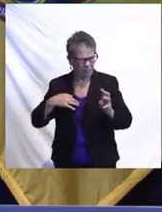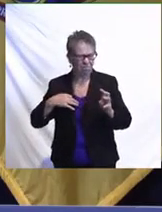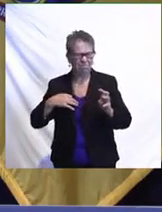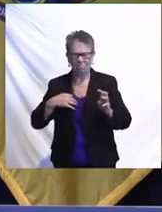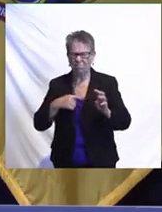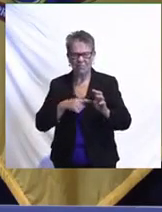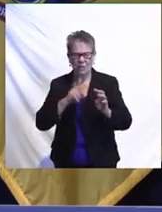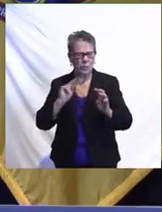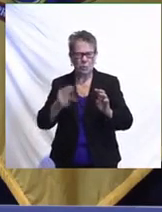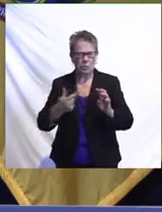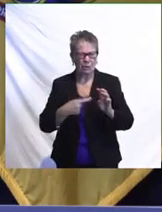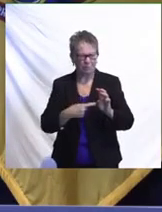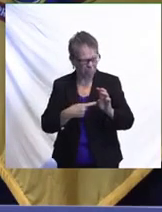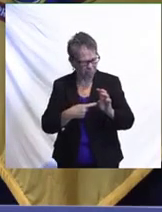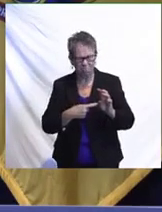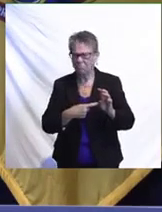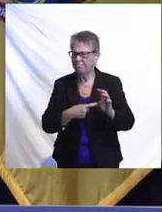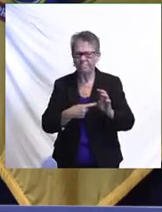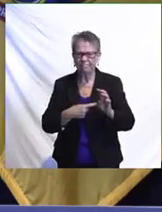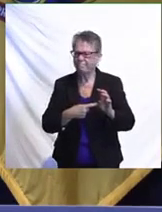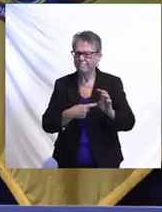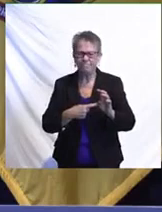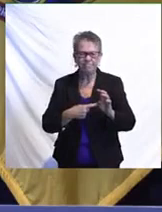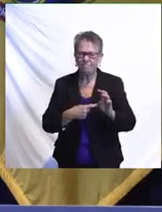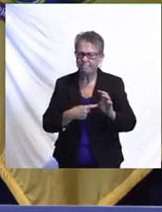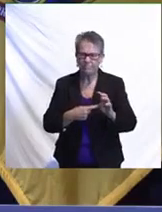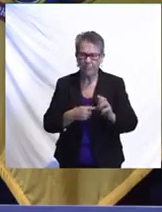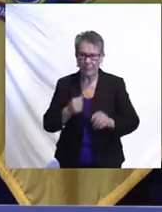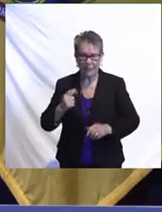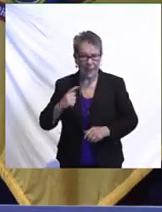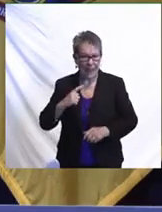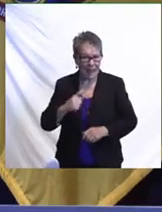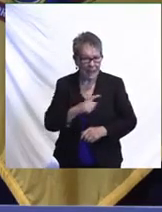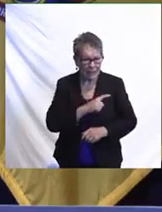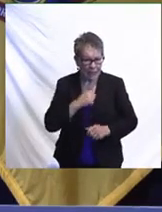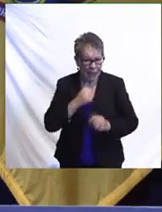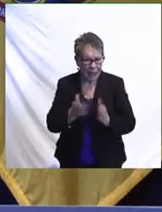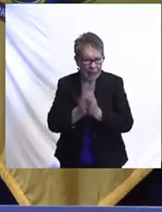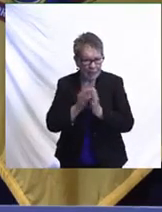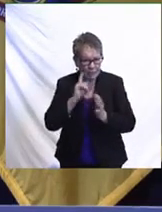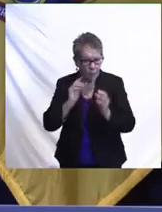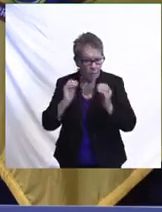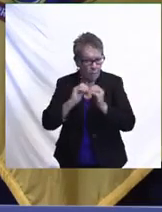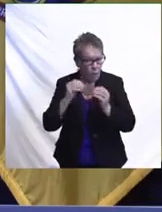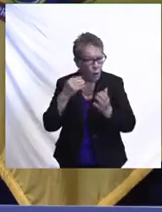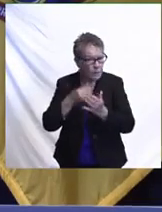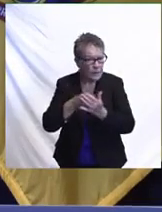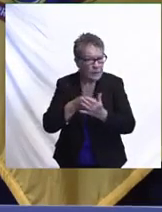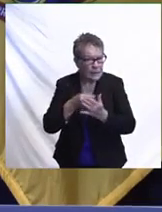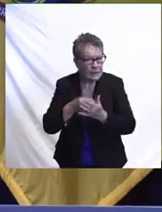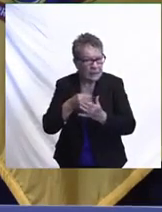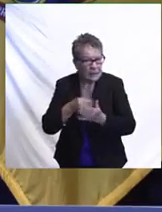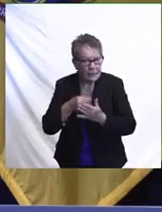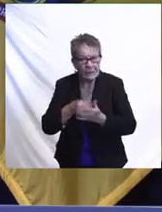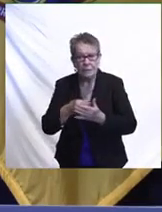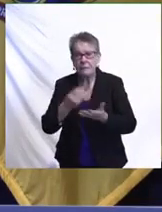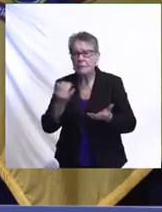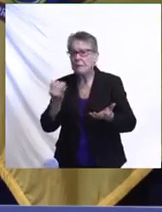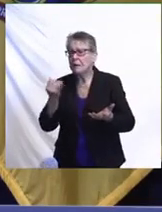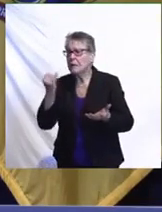sends something my way for more funds, assuming that it makes sense, and I think it would, for folks who have been excluded, that I would sign